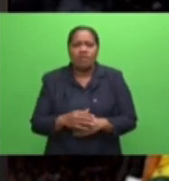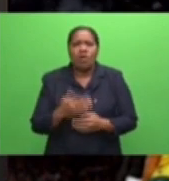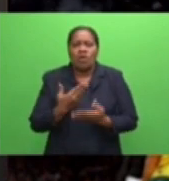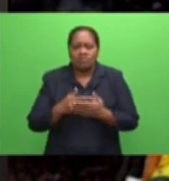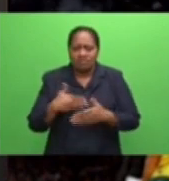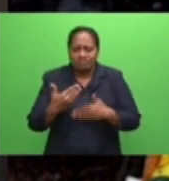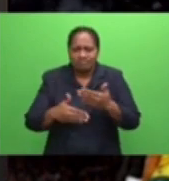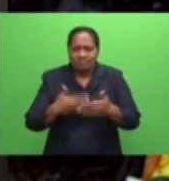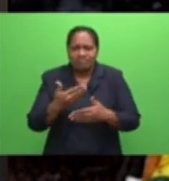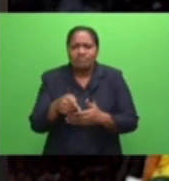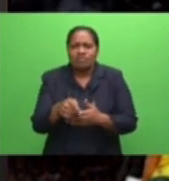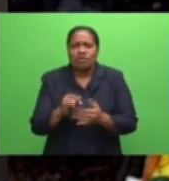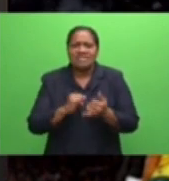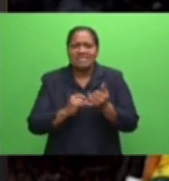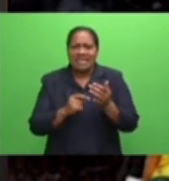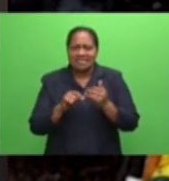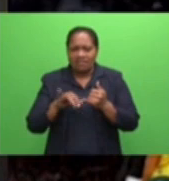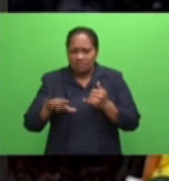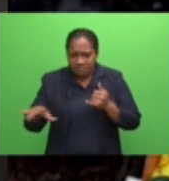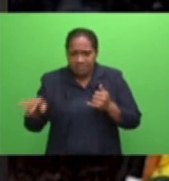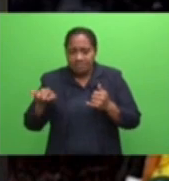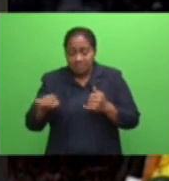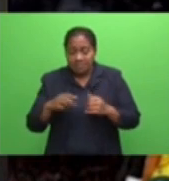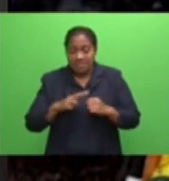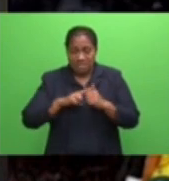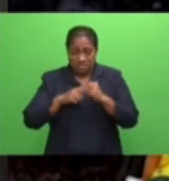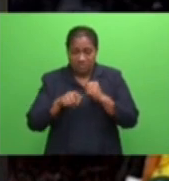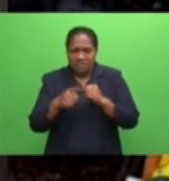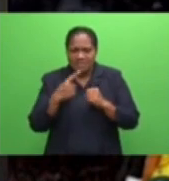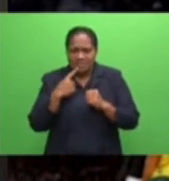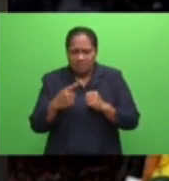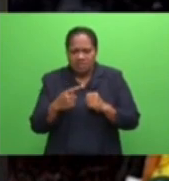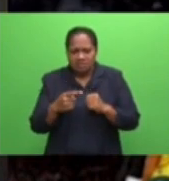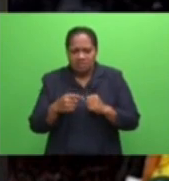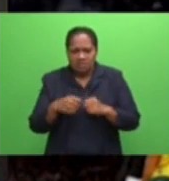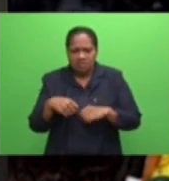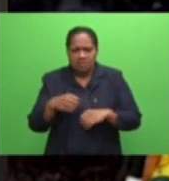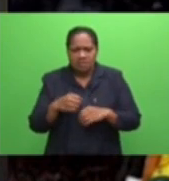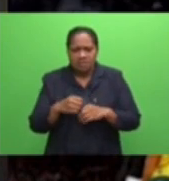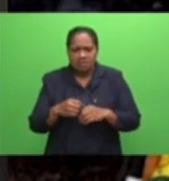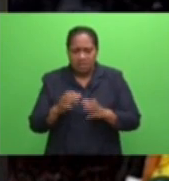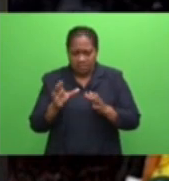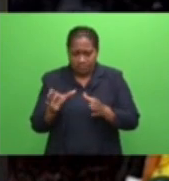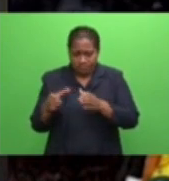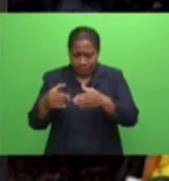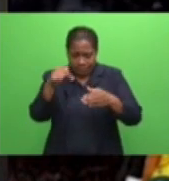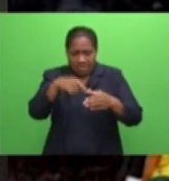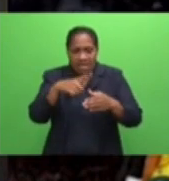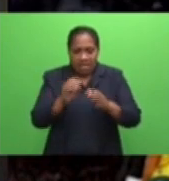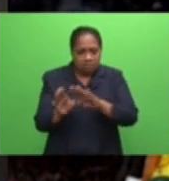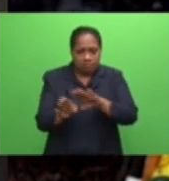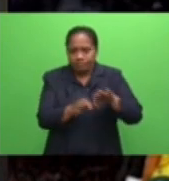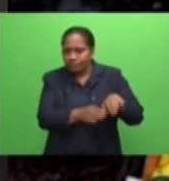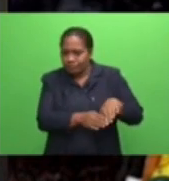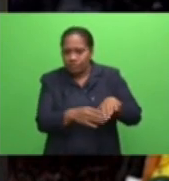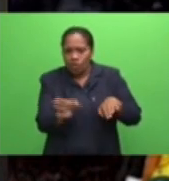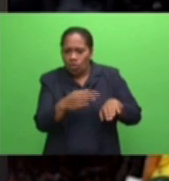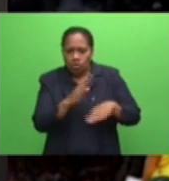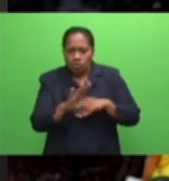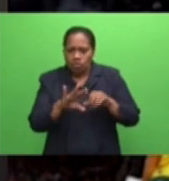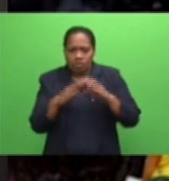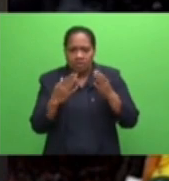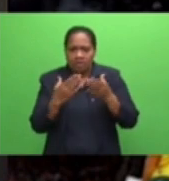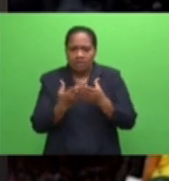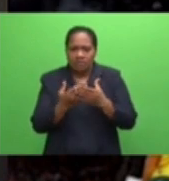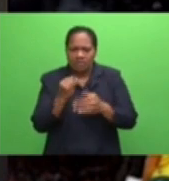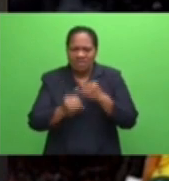existence of SANZA. News Hub sources have indicated the governing body could disband altogether, leaving international unions to